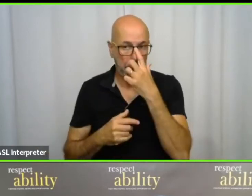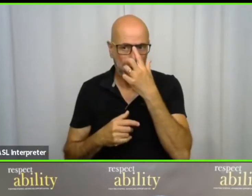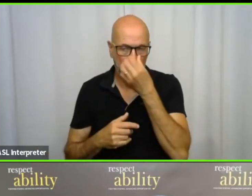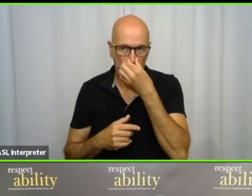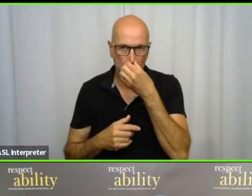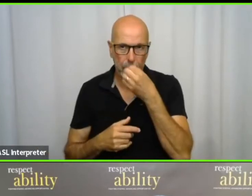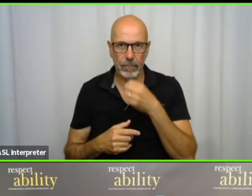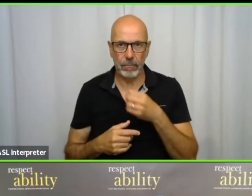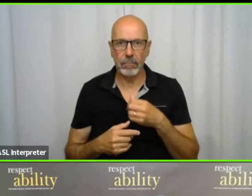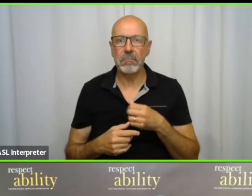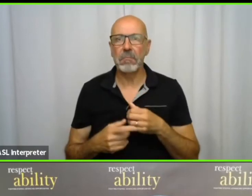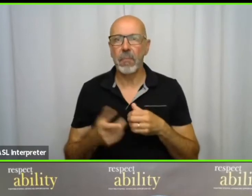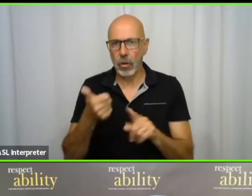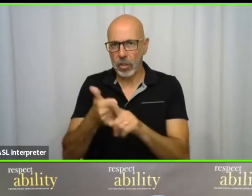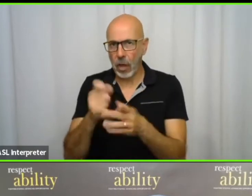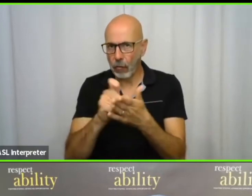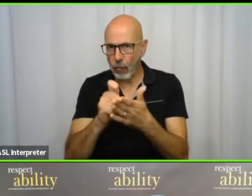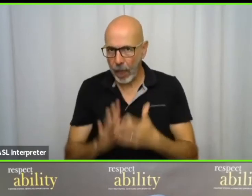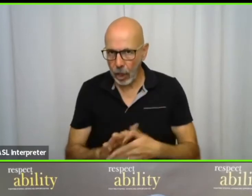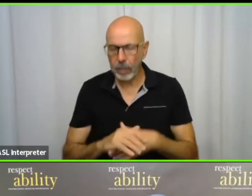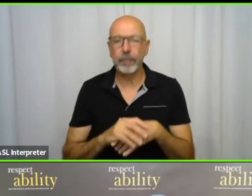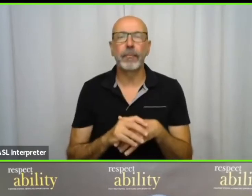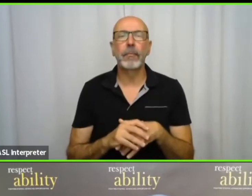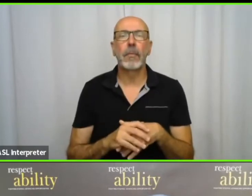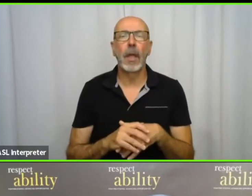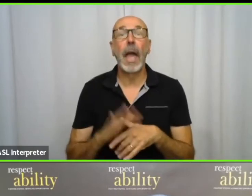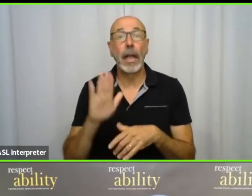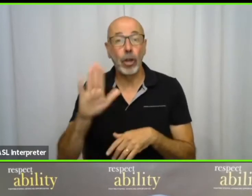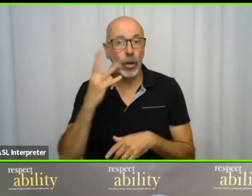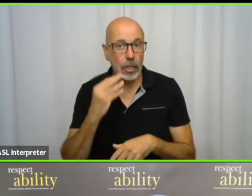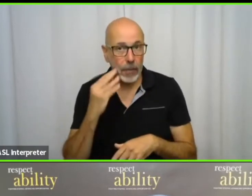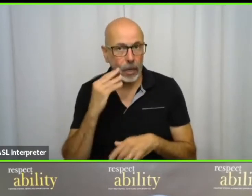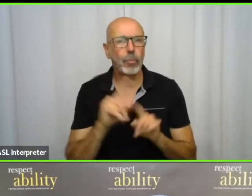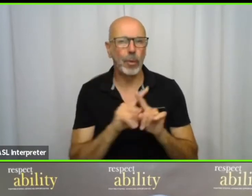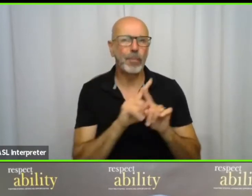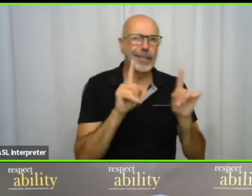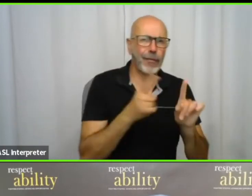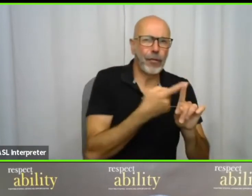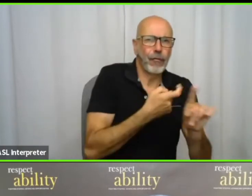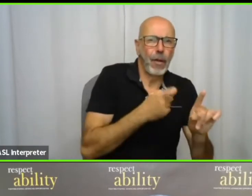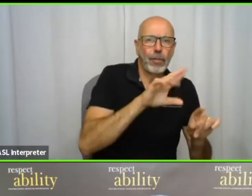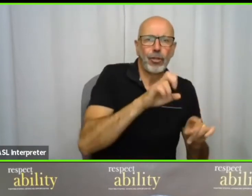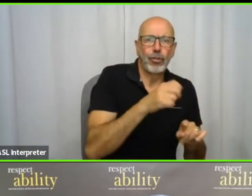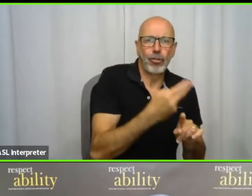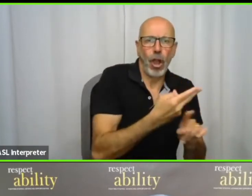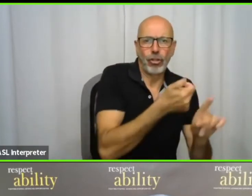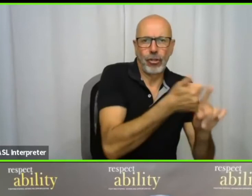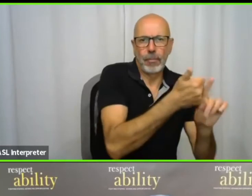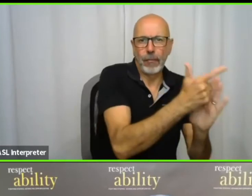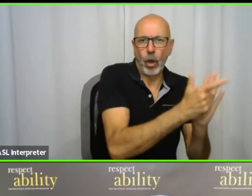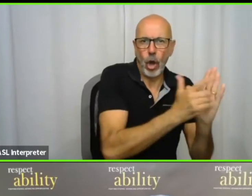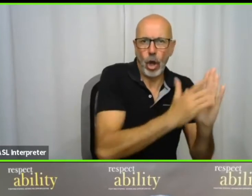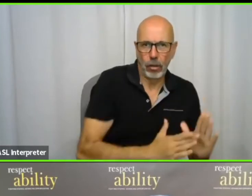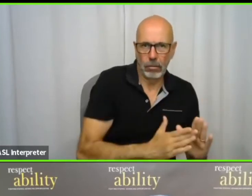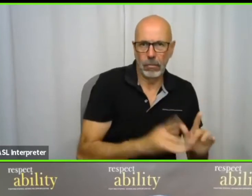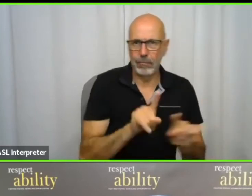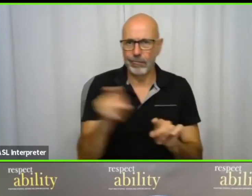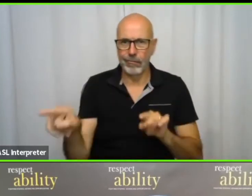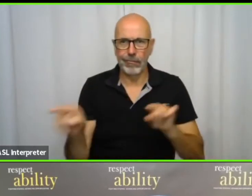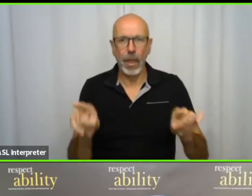a writer, and of course then her experience is going to be different than that of Josh, who is a lawyer, and also